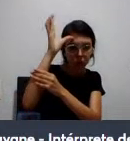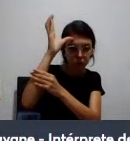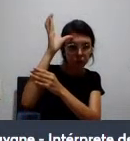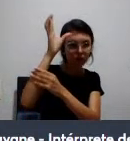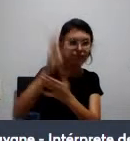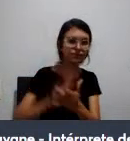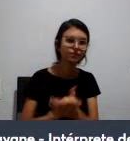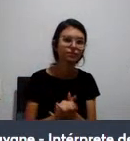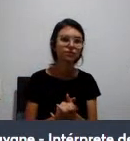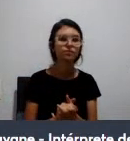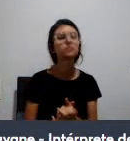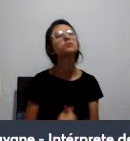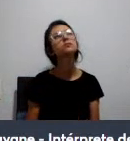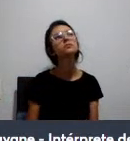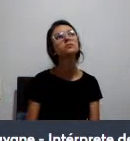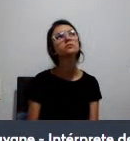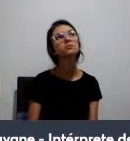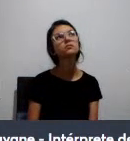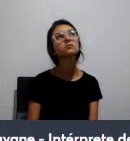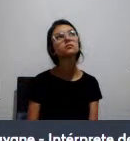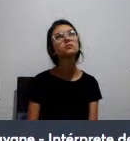I will come back to this issue,